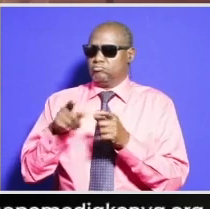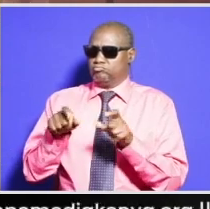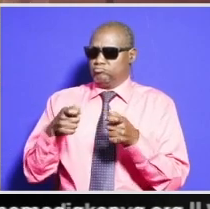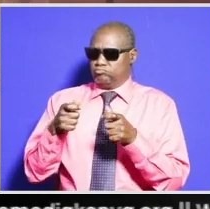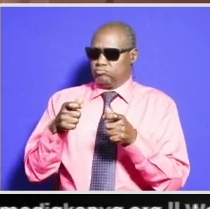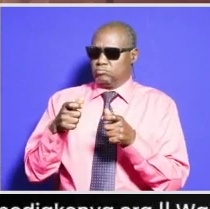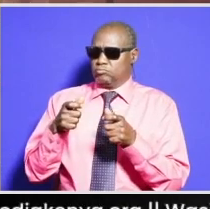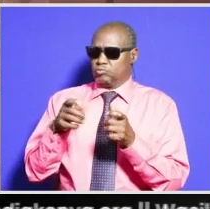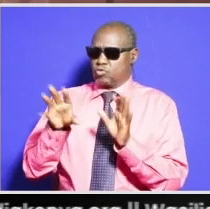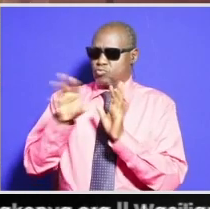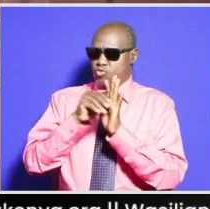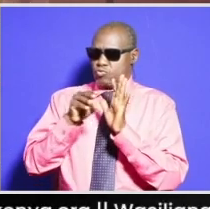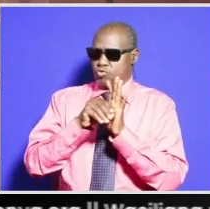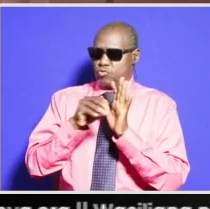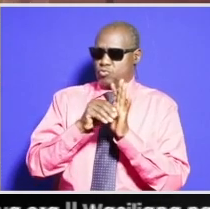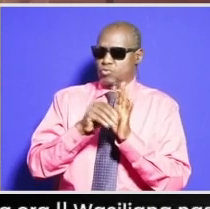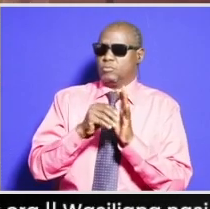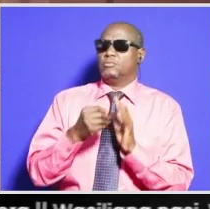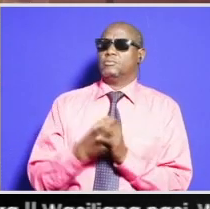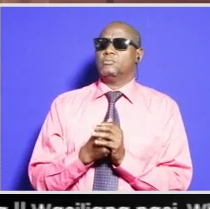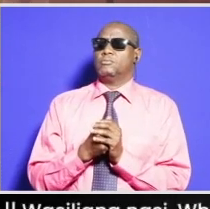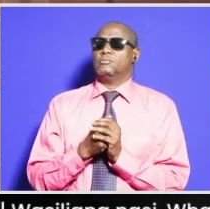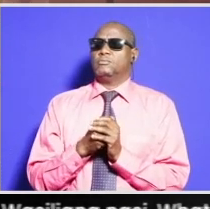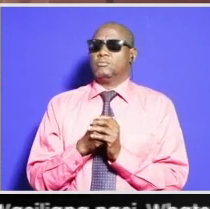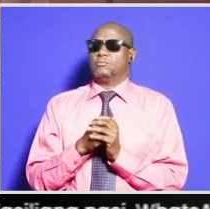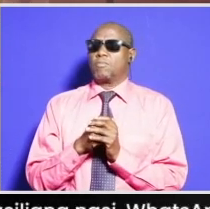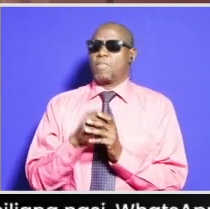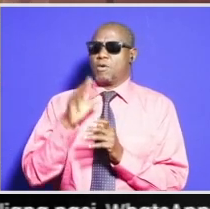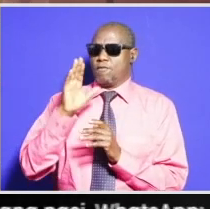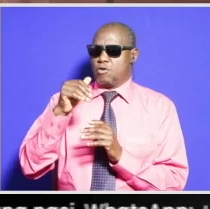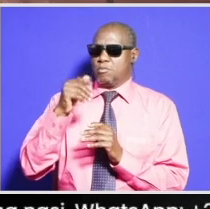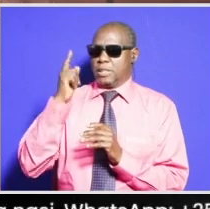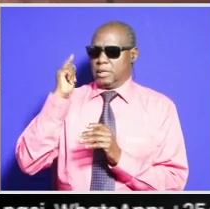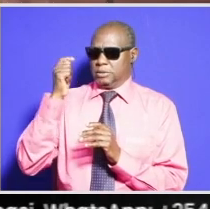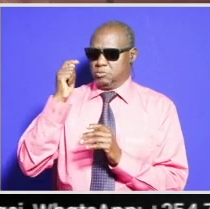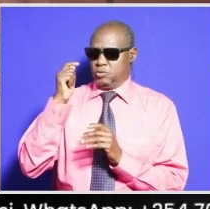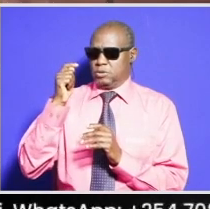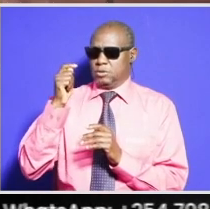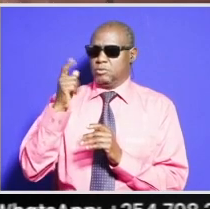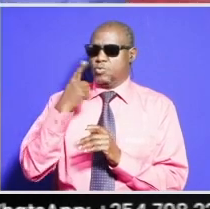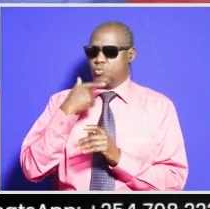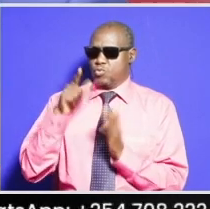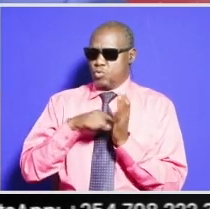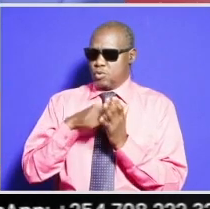26 kutoka kwa mashahidi, na watakaopatikana na hatia watachukuliwa hatua kwa mujibu wa sheria.